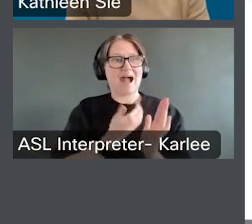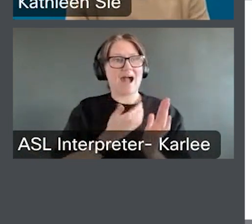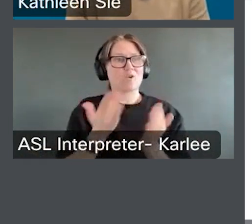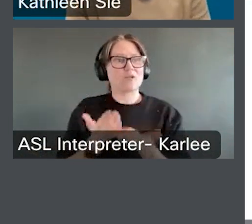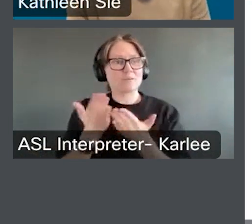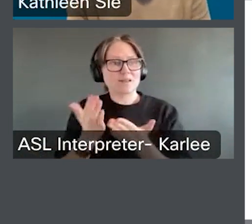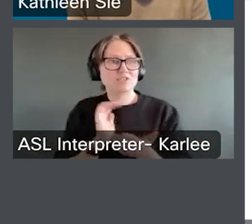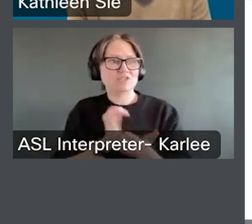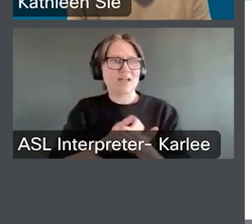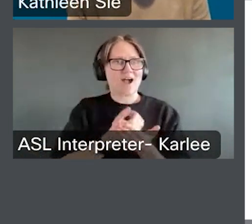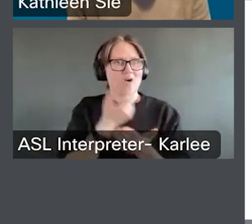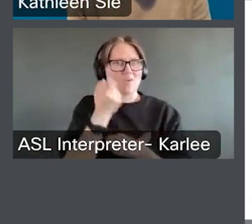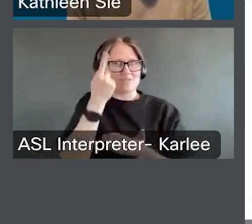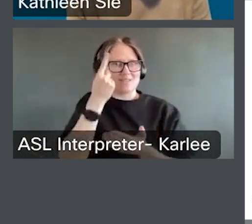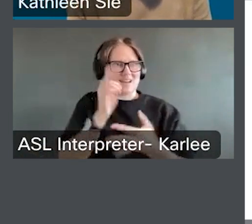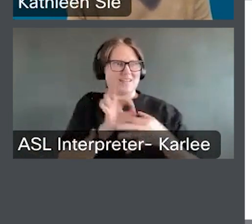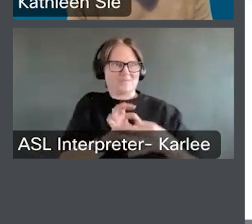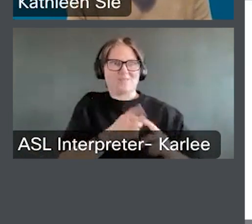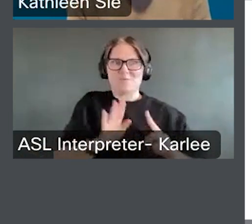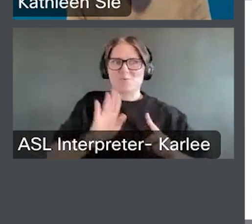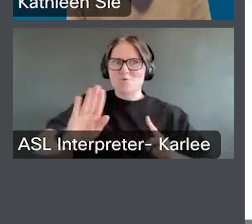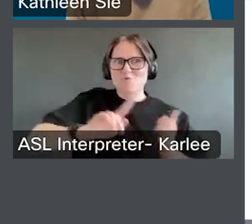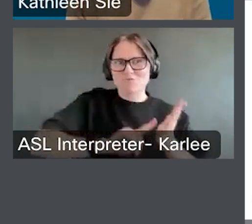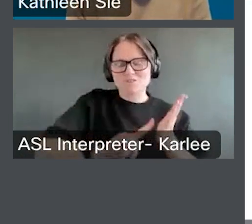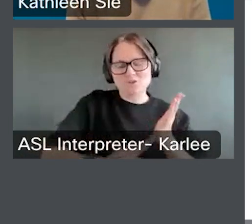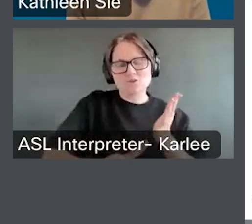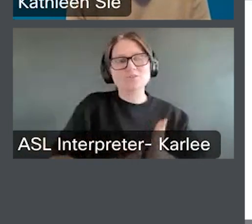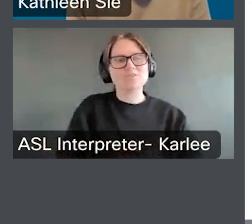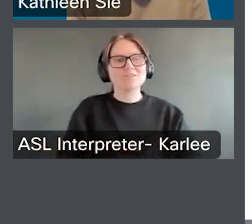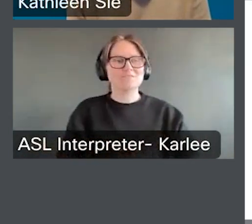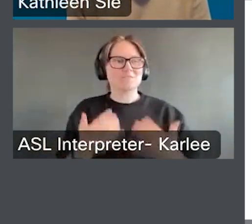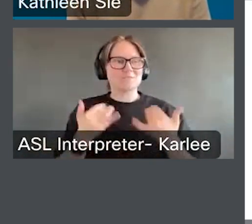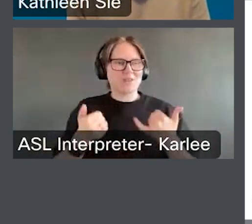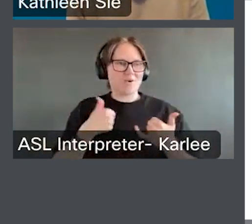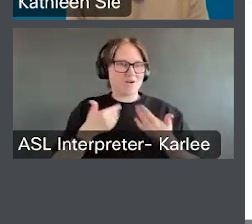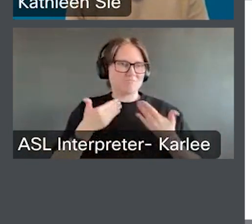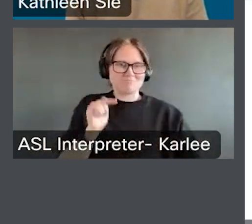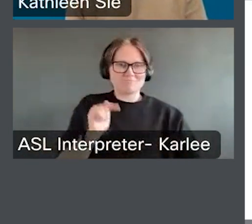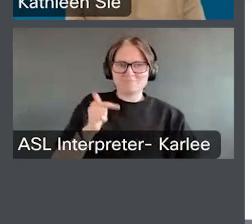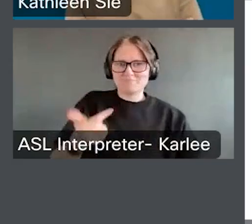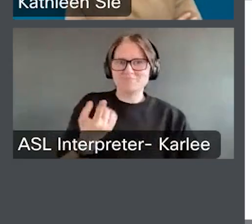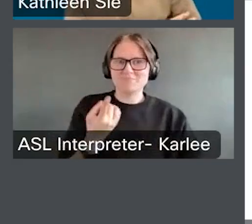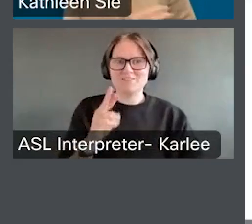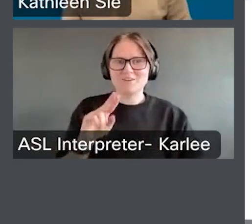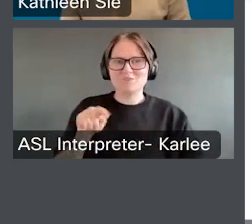understanding of these kids. So with that, I'll introduce Dr. Tharp. Thank you.